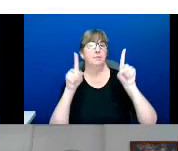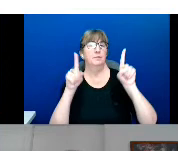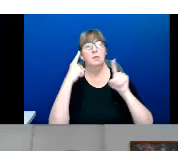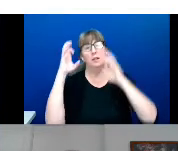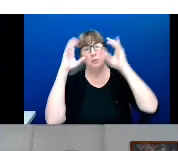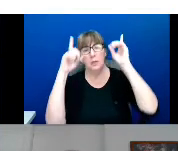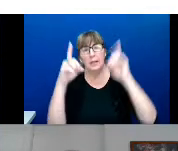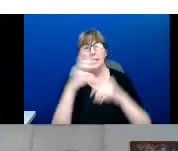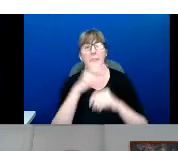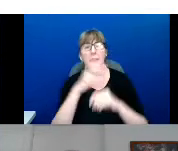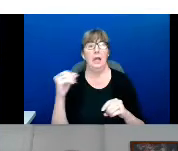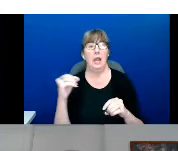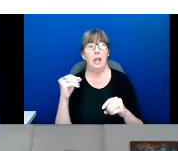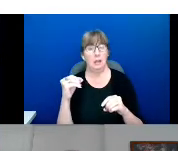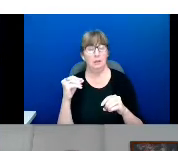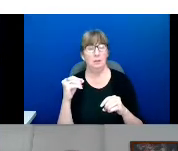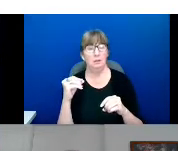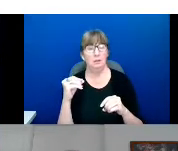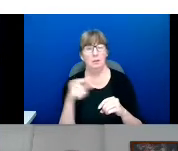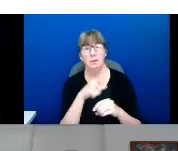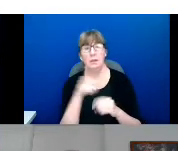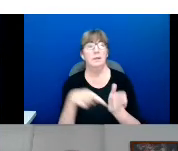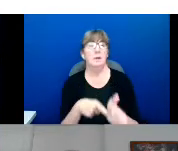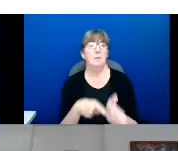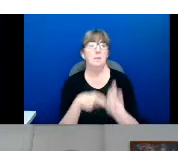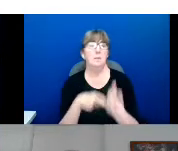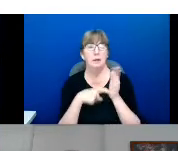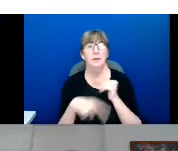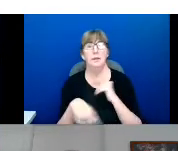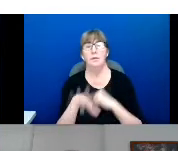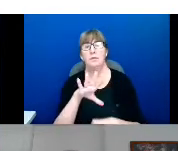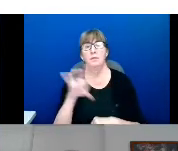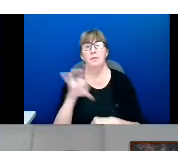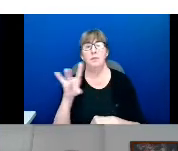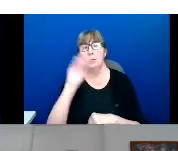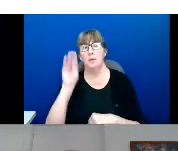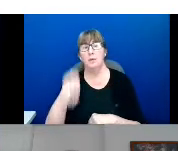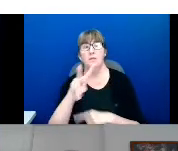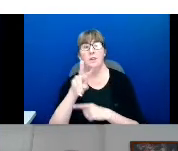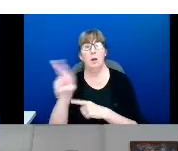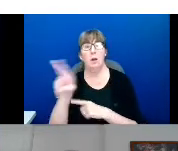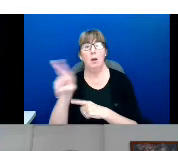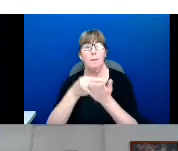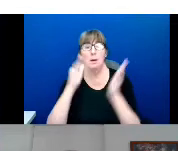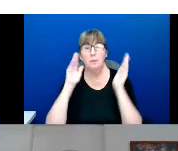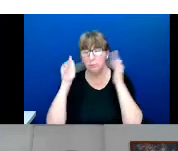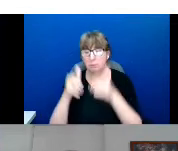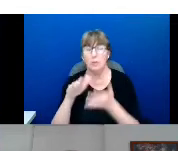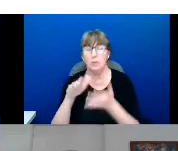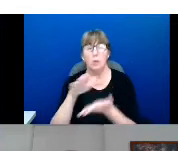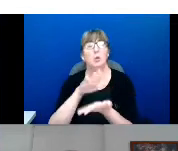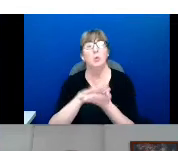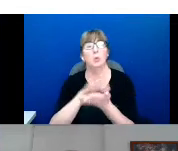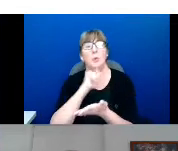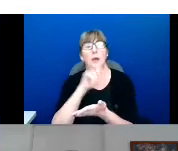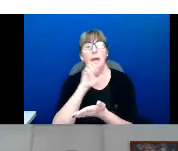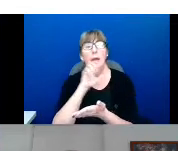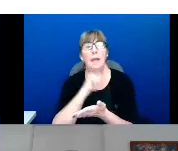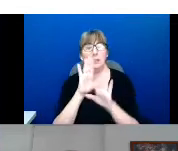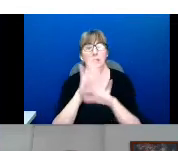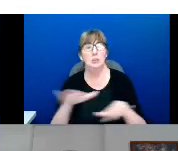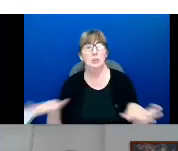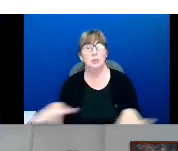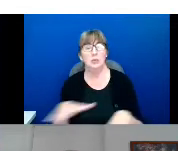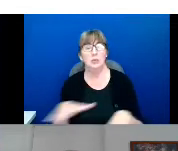And additionally, they mandated that 15% of VR monies be spent on school-age youth 14 to 21, and